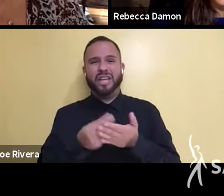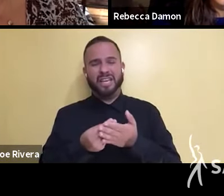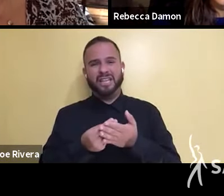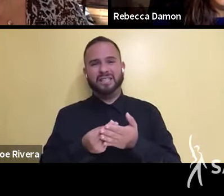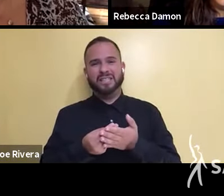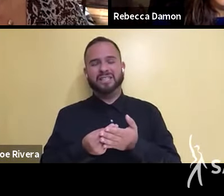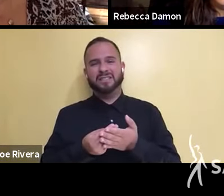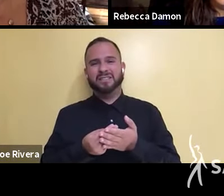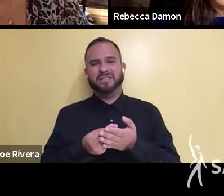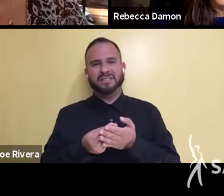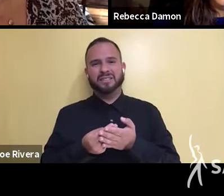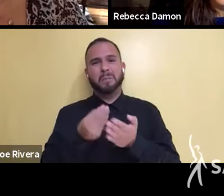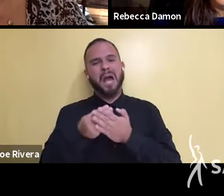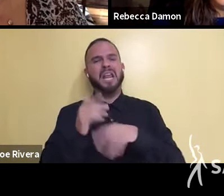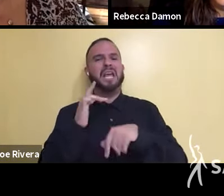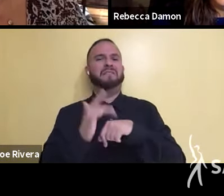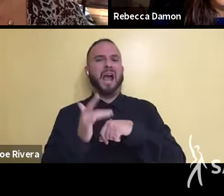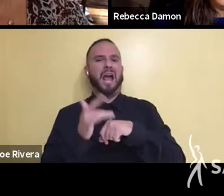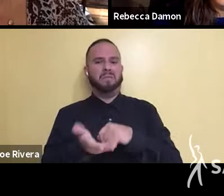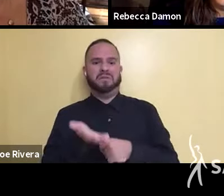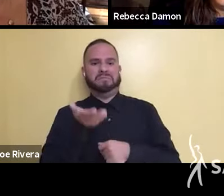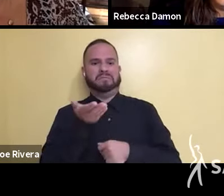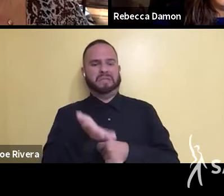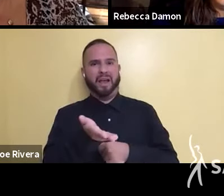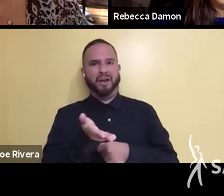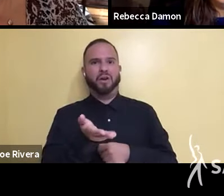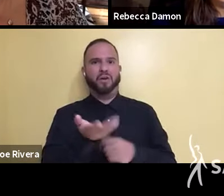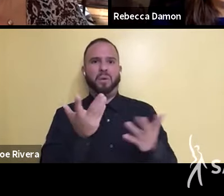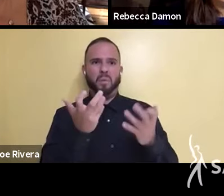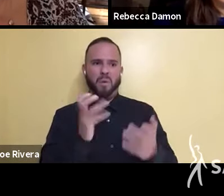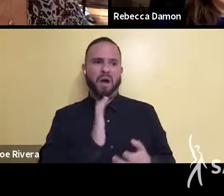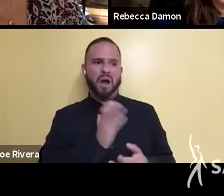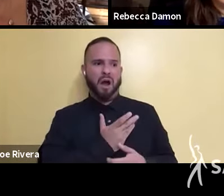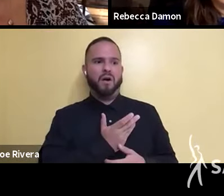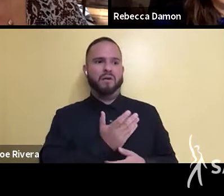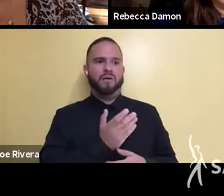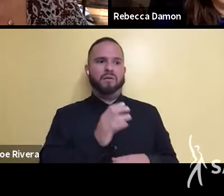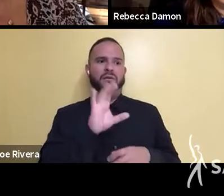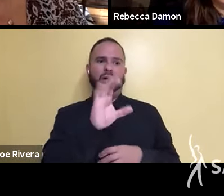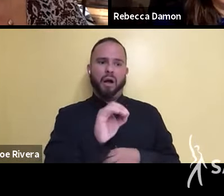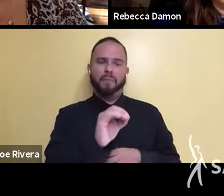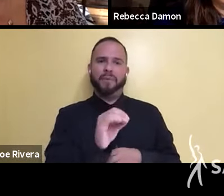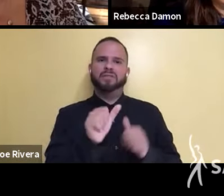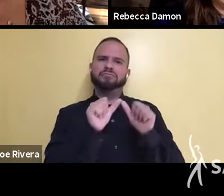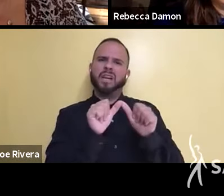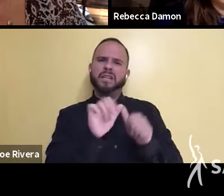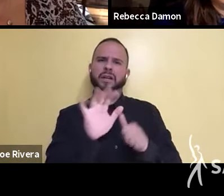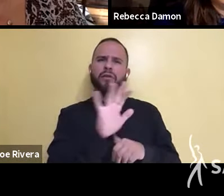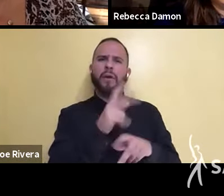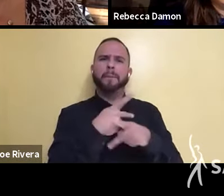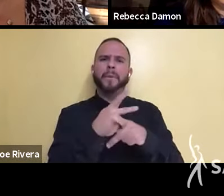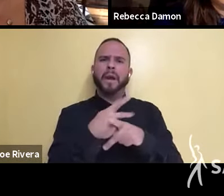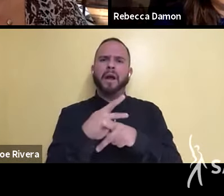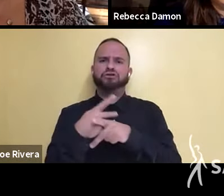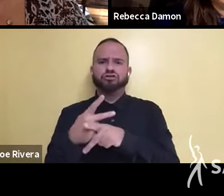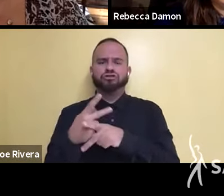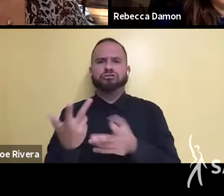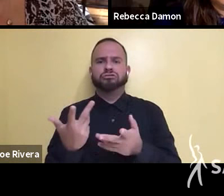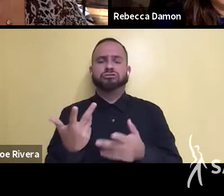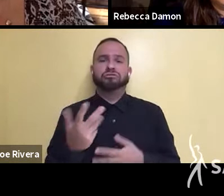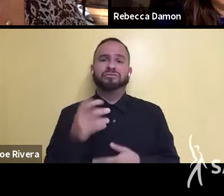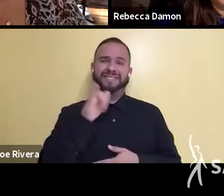industries to be able to continue their productions. And so that's why we